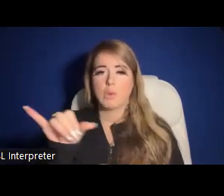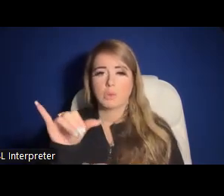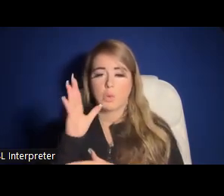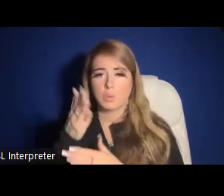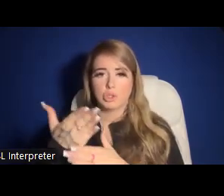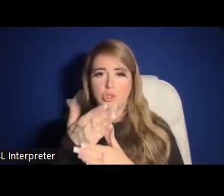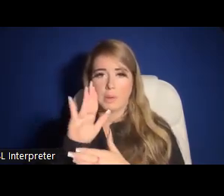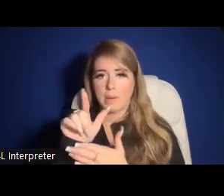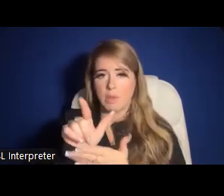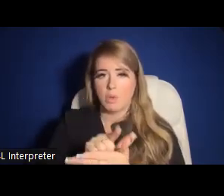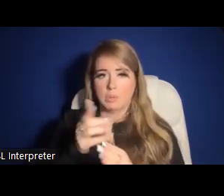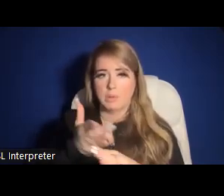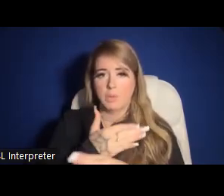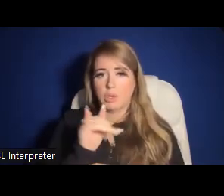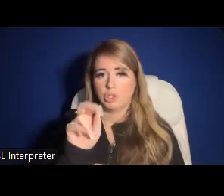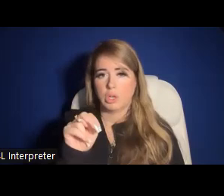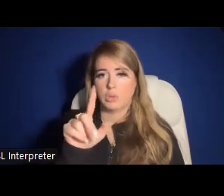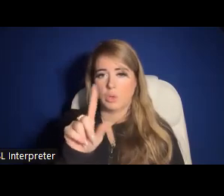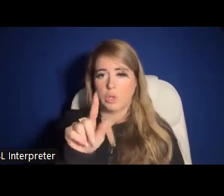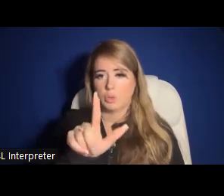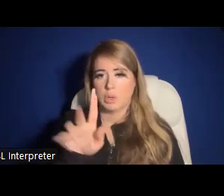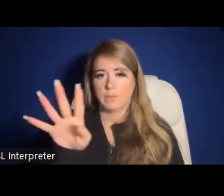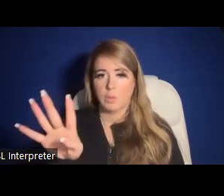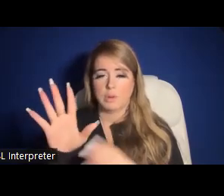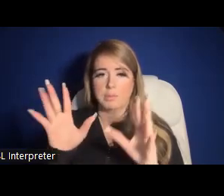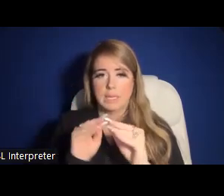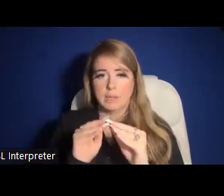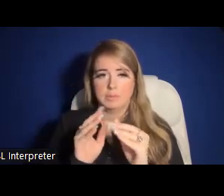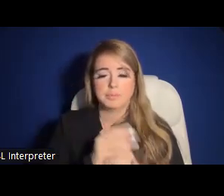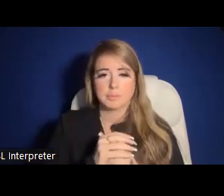shared prior to the January 2024 meeting.